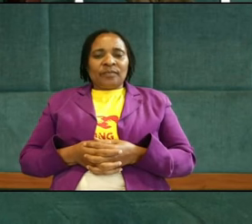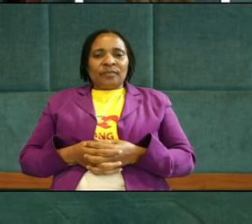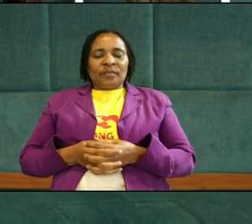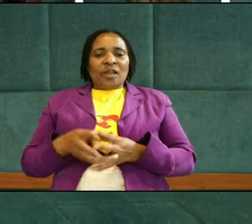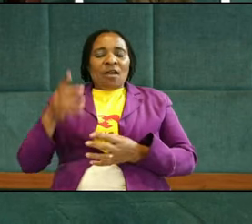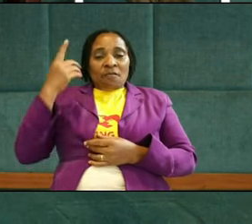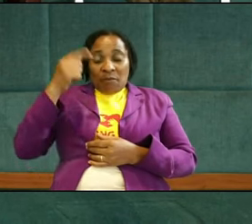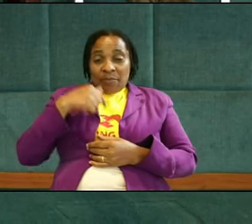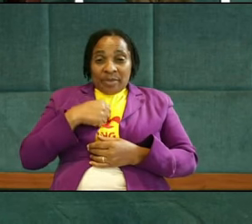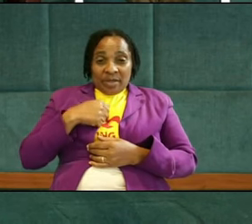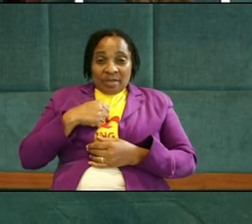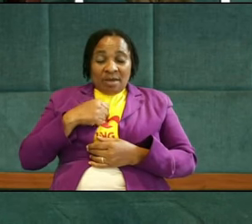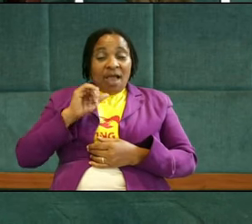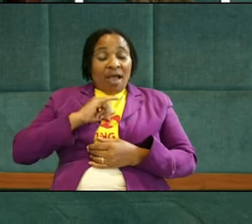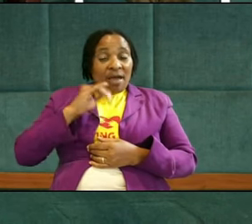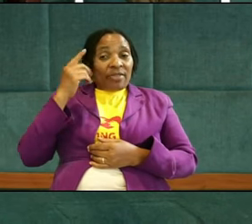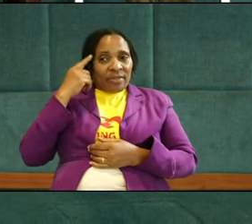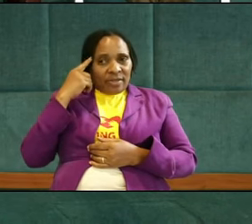For me, I think